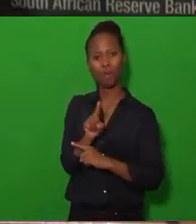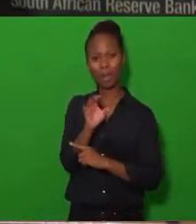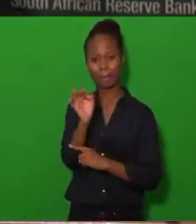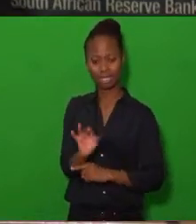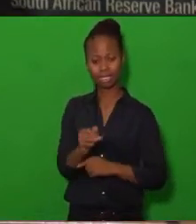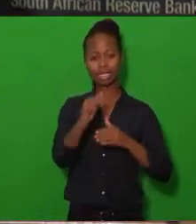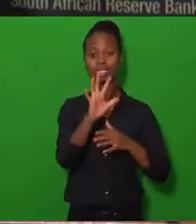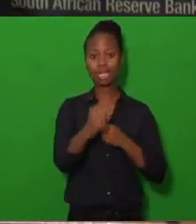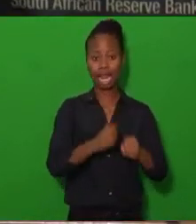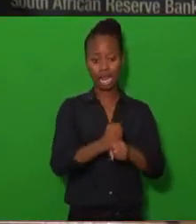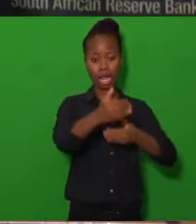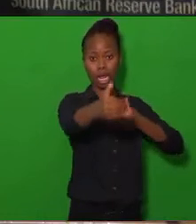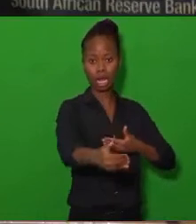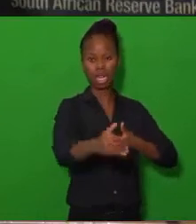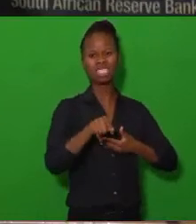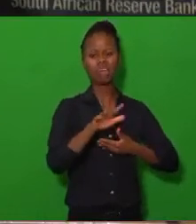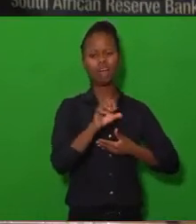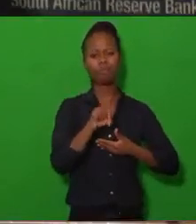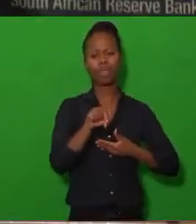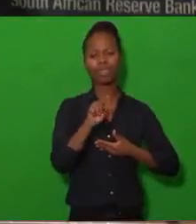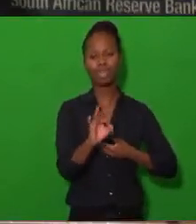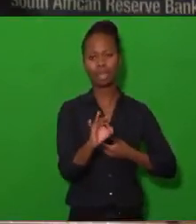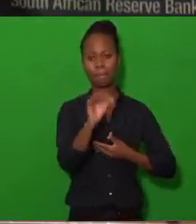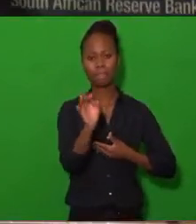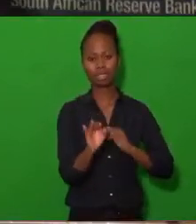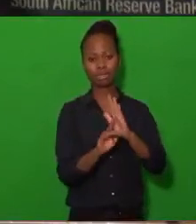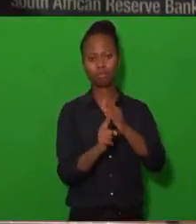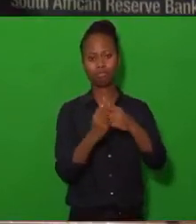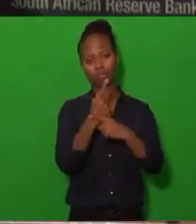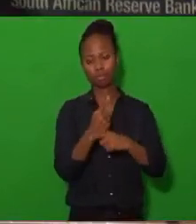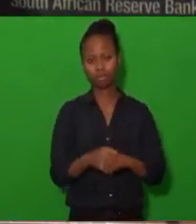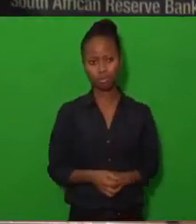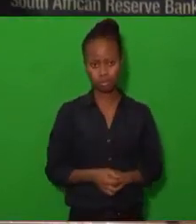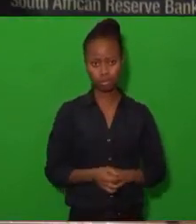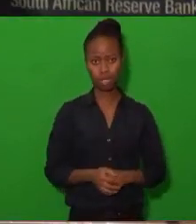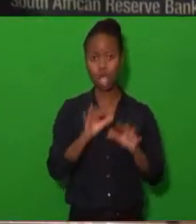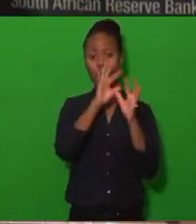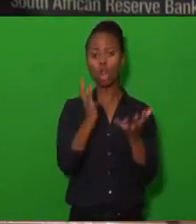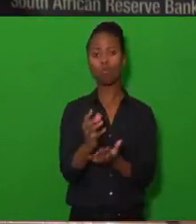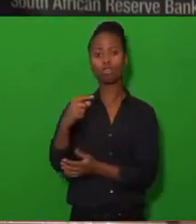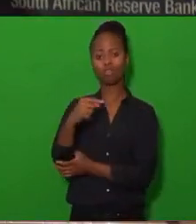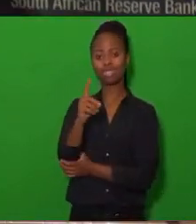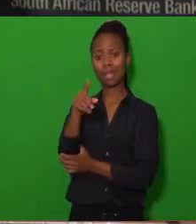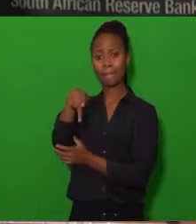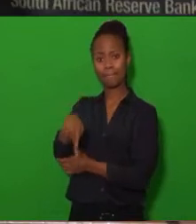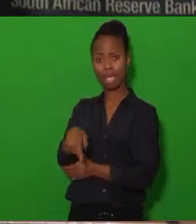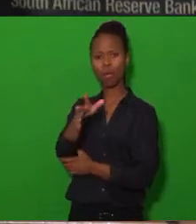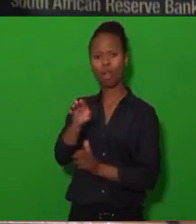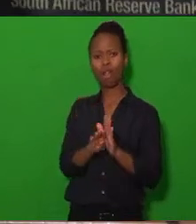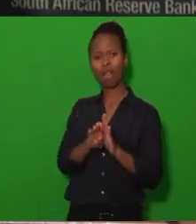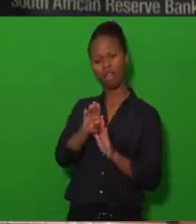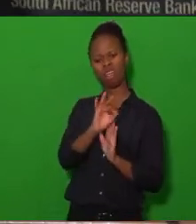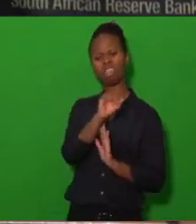5.3%. Global GDP is expected to average 3% in 2019, rising to